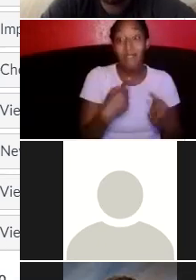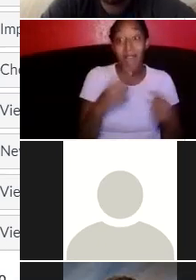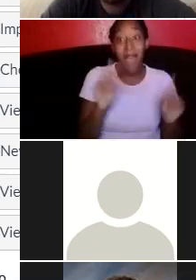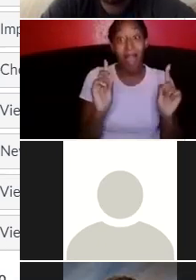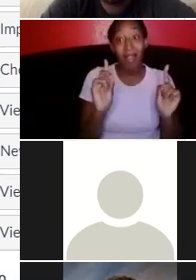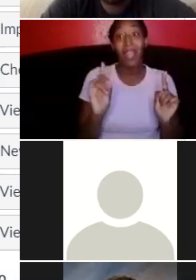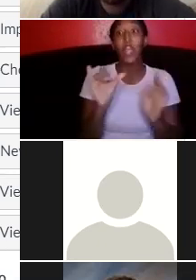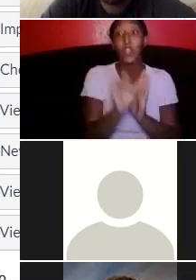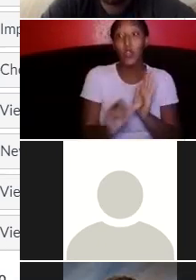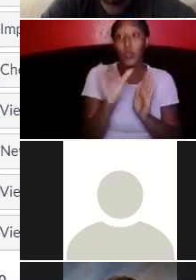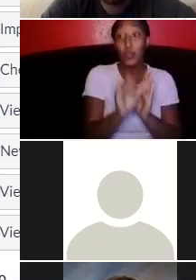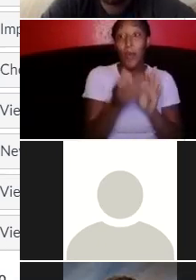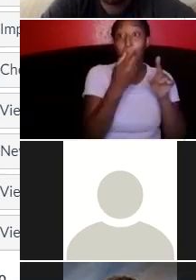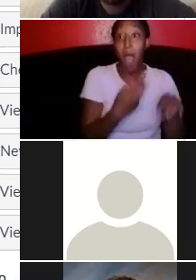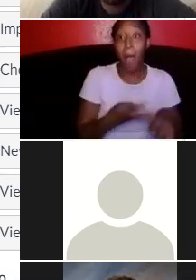could be